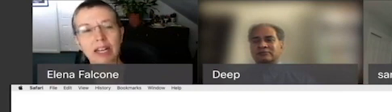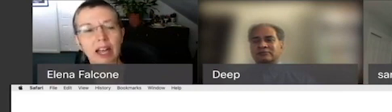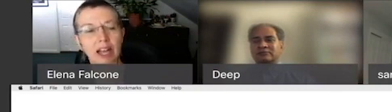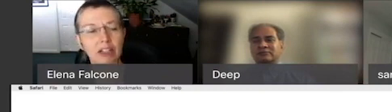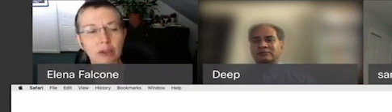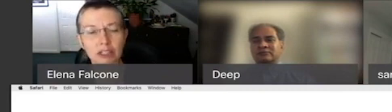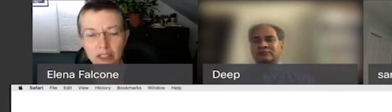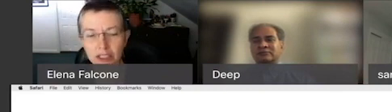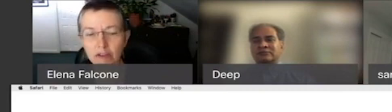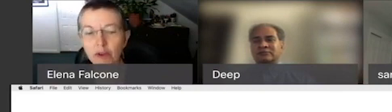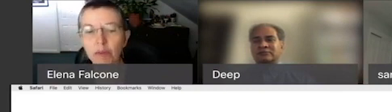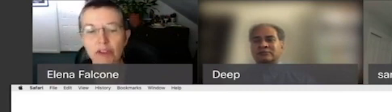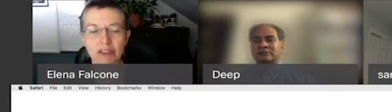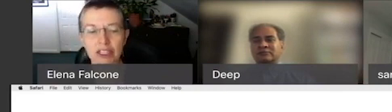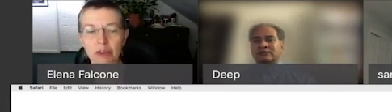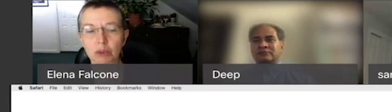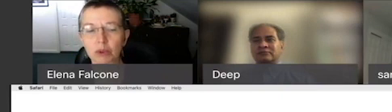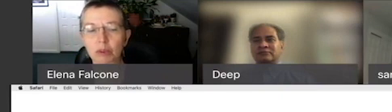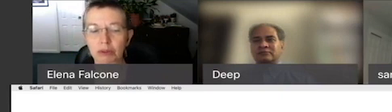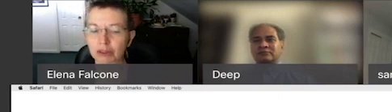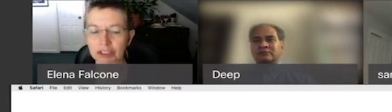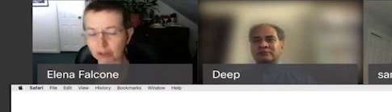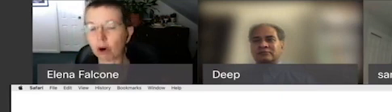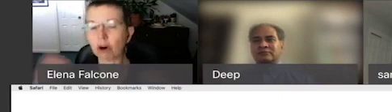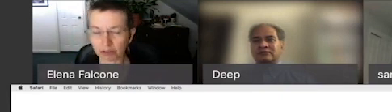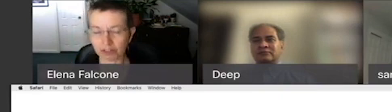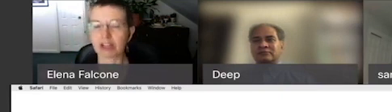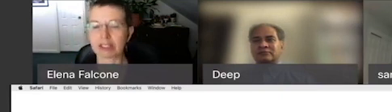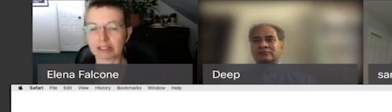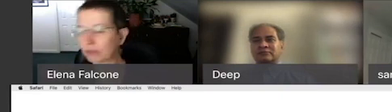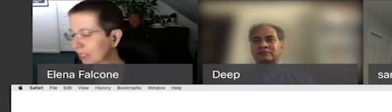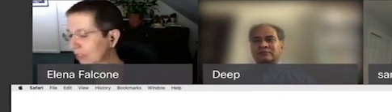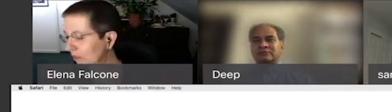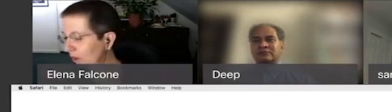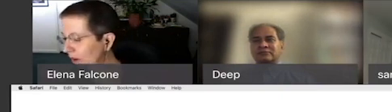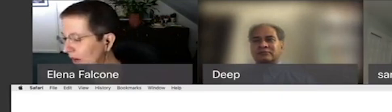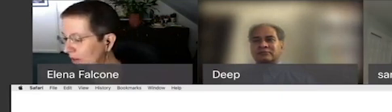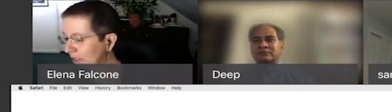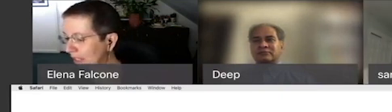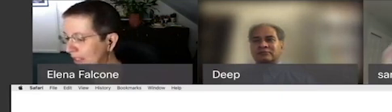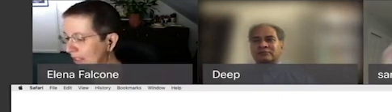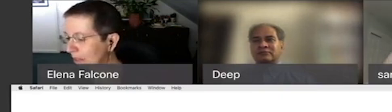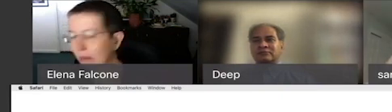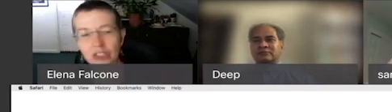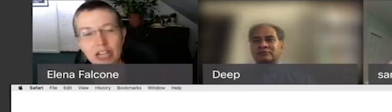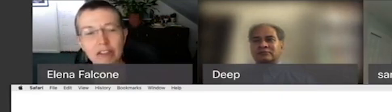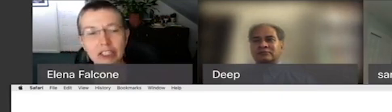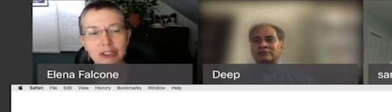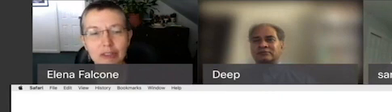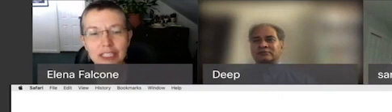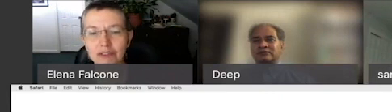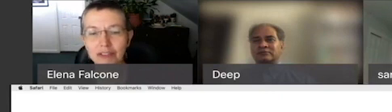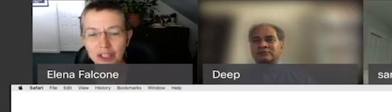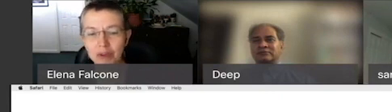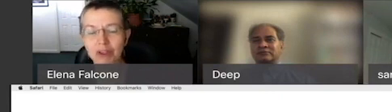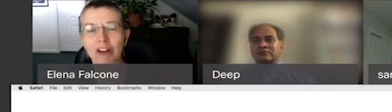and you can click here for the presentation, which will give you all of the slides that you've seen so far. I realize they may be challenging to read on Facebook